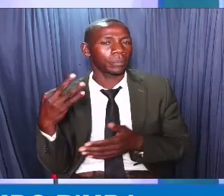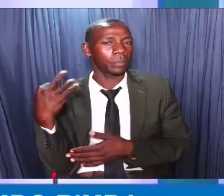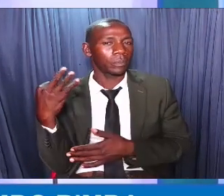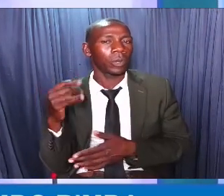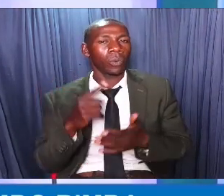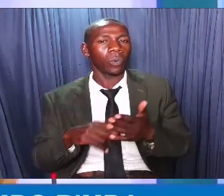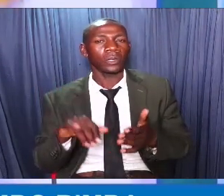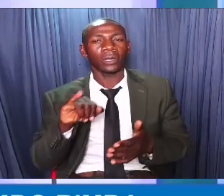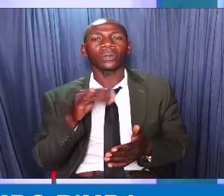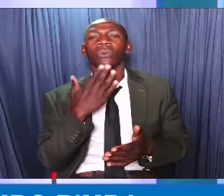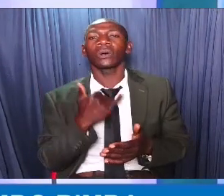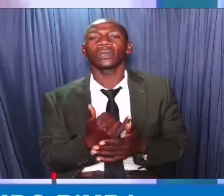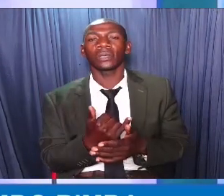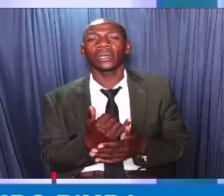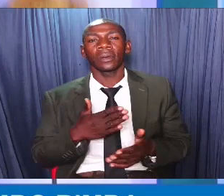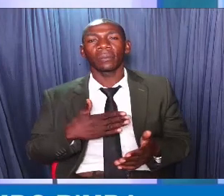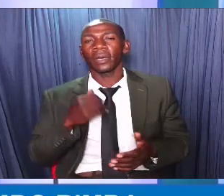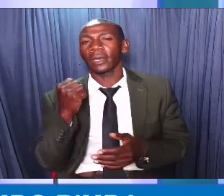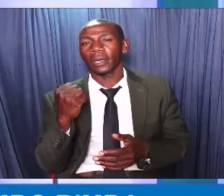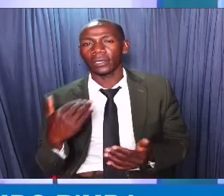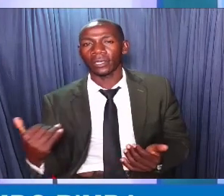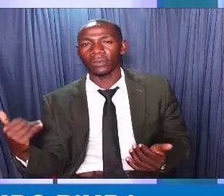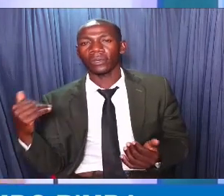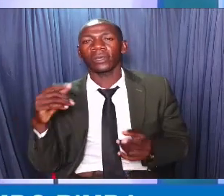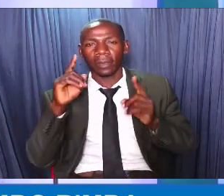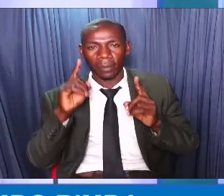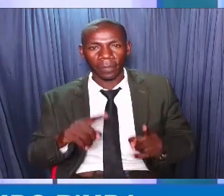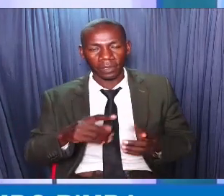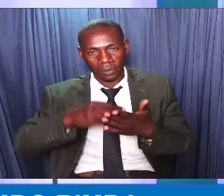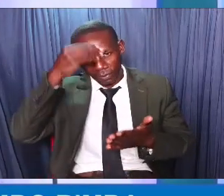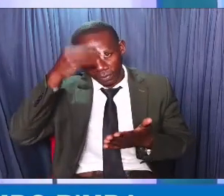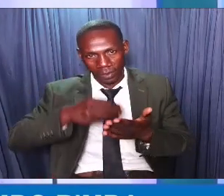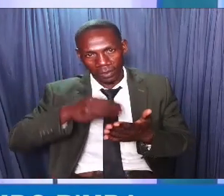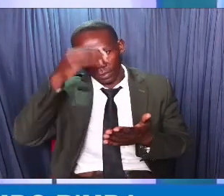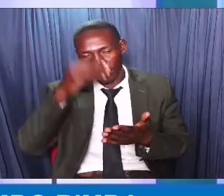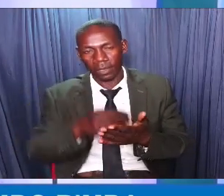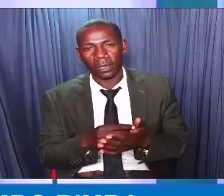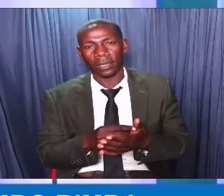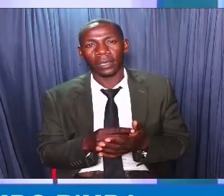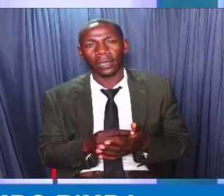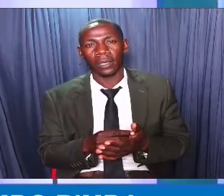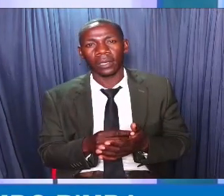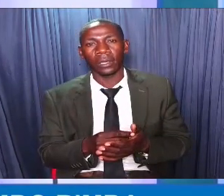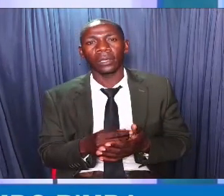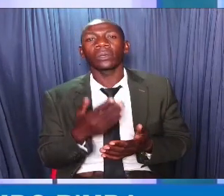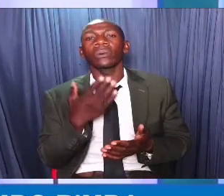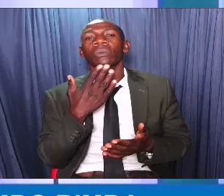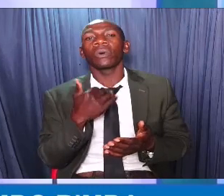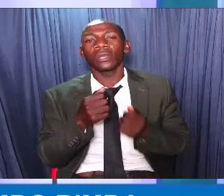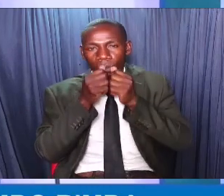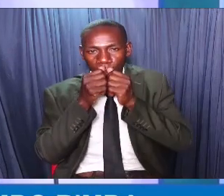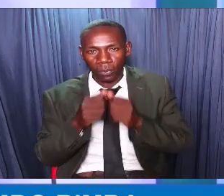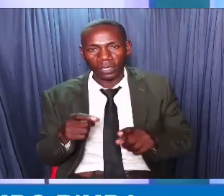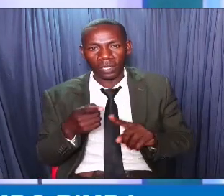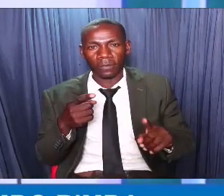mimi nataka. Now what I want. Wajukuu wangu wasikose kusoma. My grandkids to go to school. Akataka radhi kwa wazazi. Then he